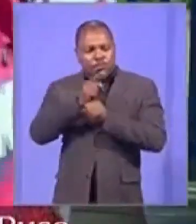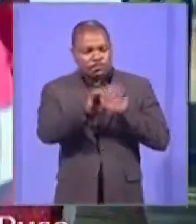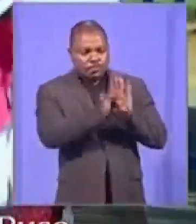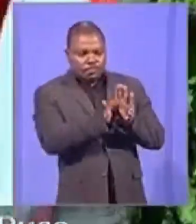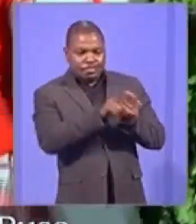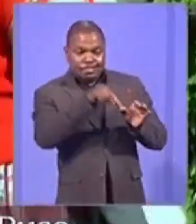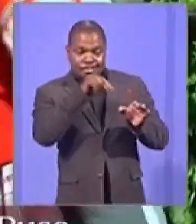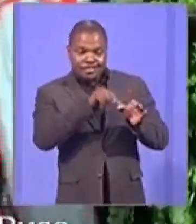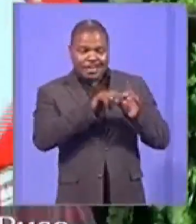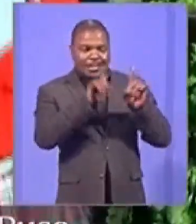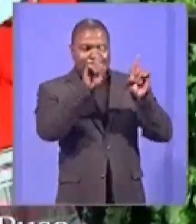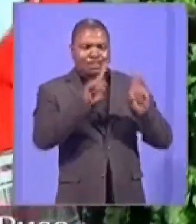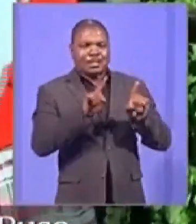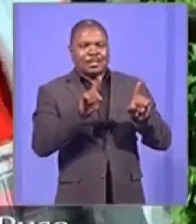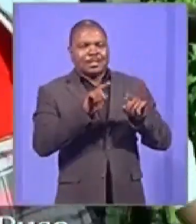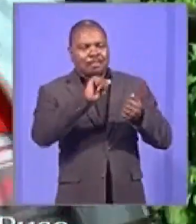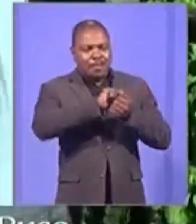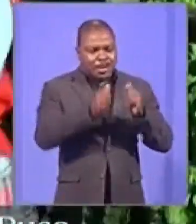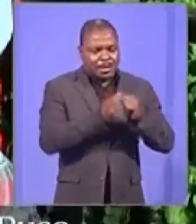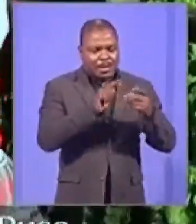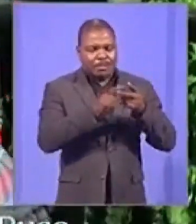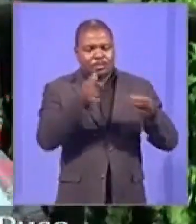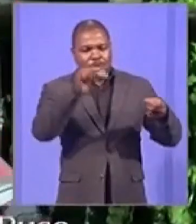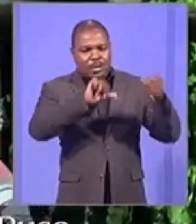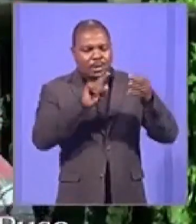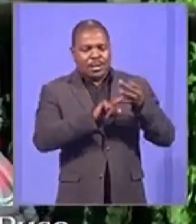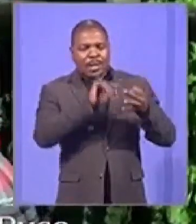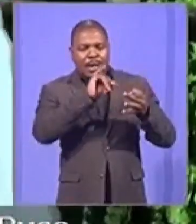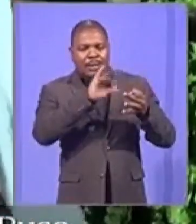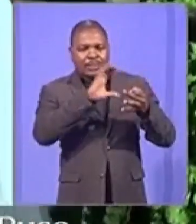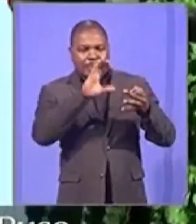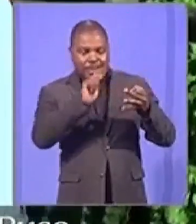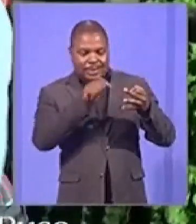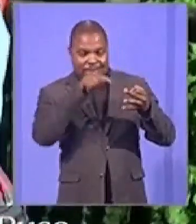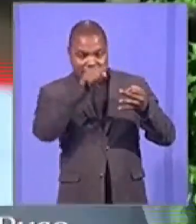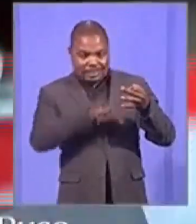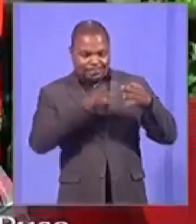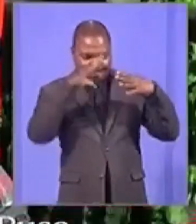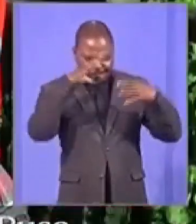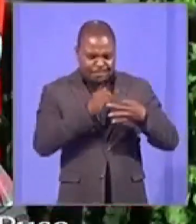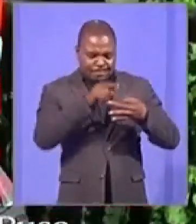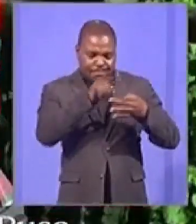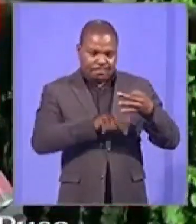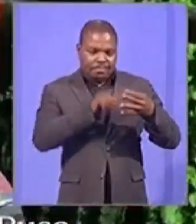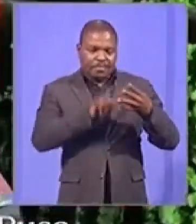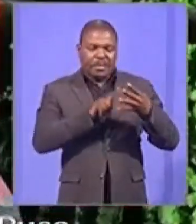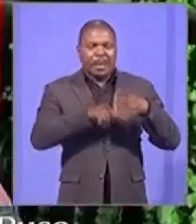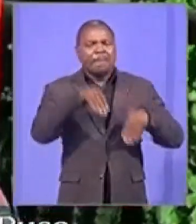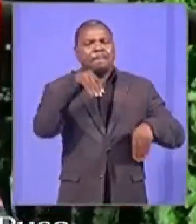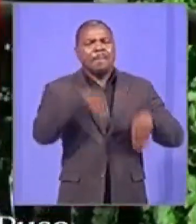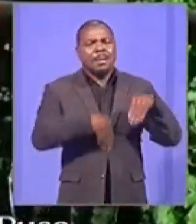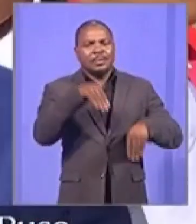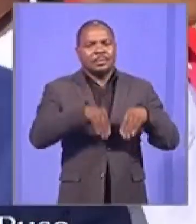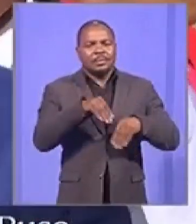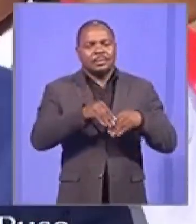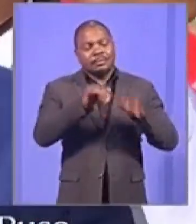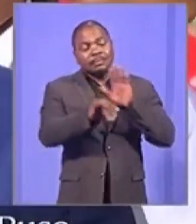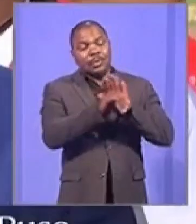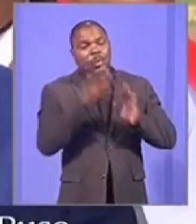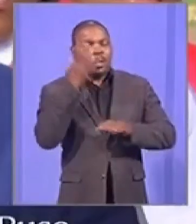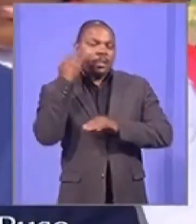jaaka sa dithuto tse di kgethegileng tsa maths, science le ICT le go tota thata dithuto tsa meepo ka diphalane ngwaga